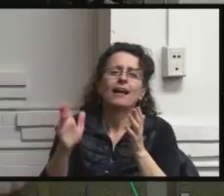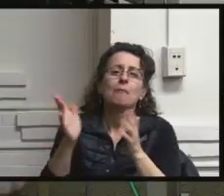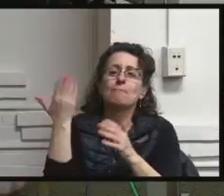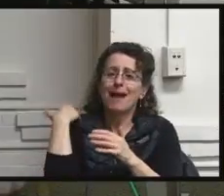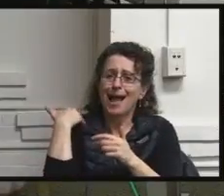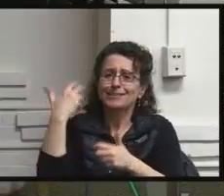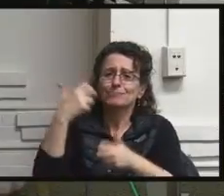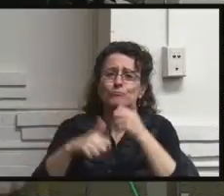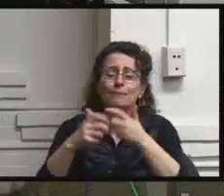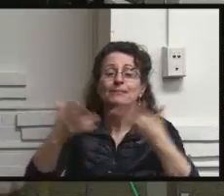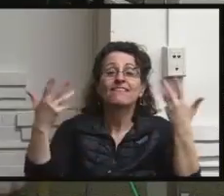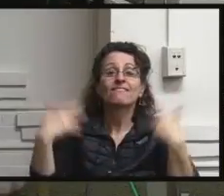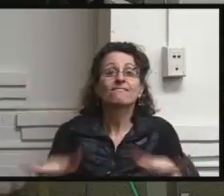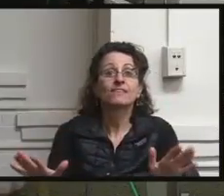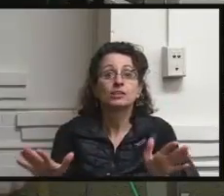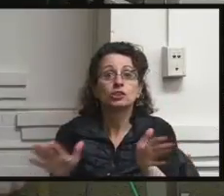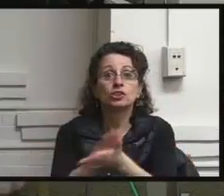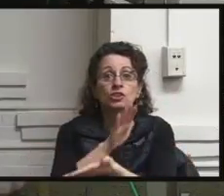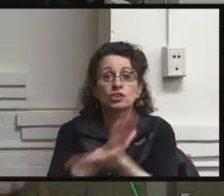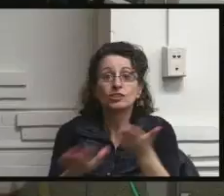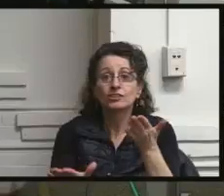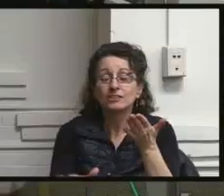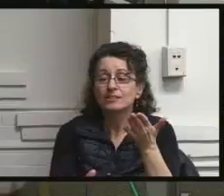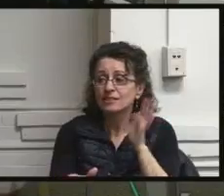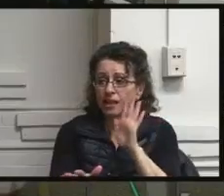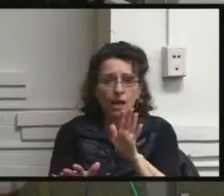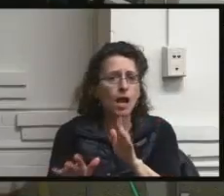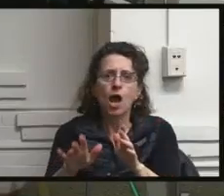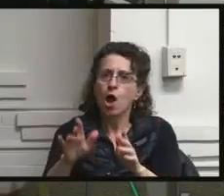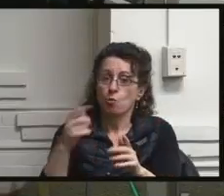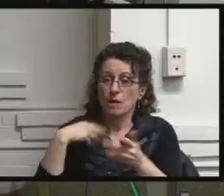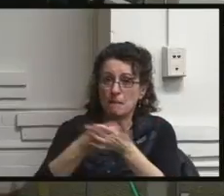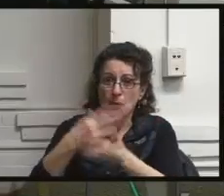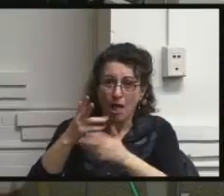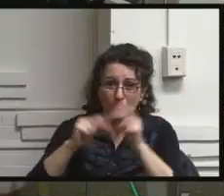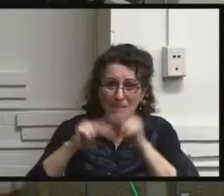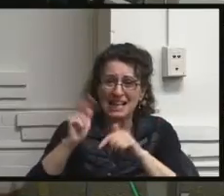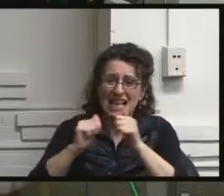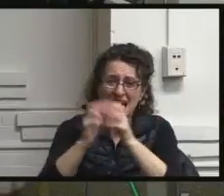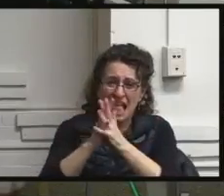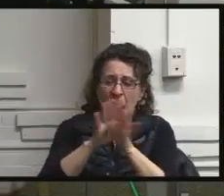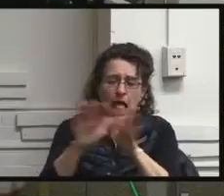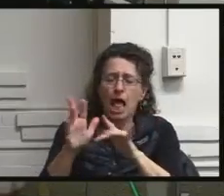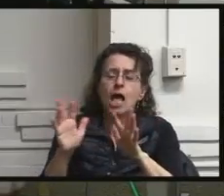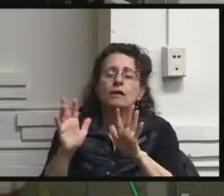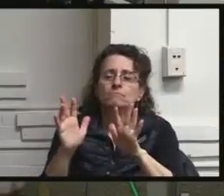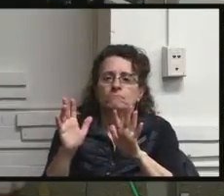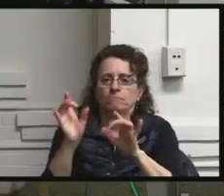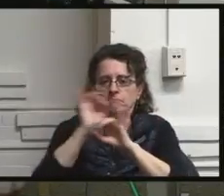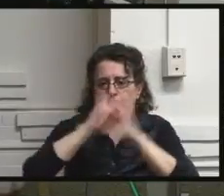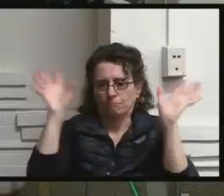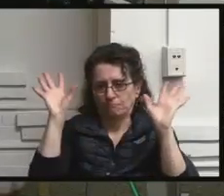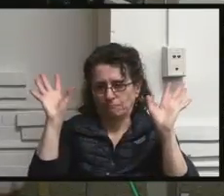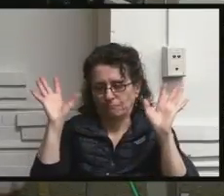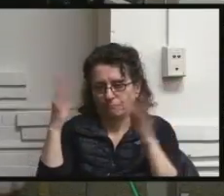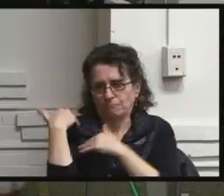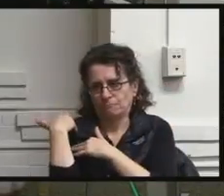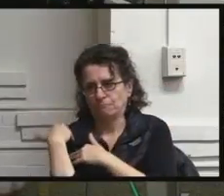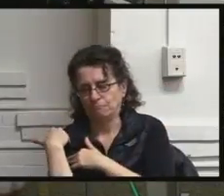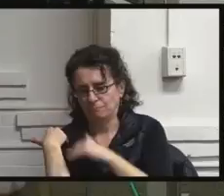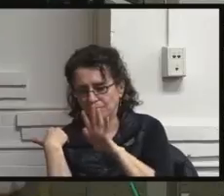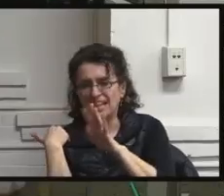That's gone. That baggage weighed the organization down. And because there was this